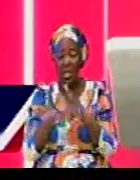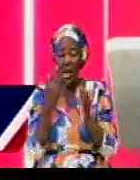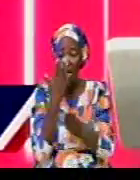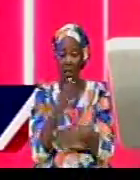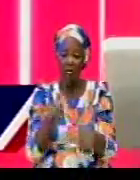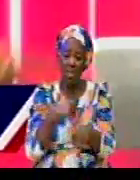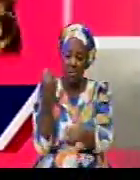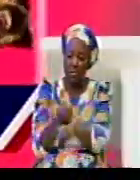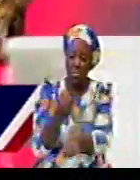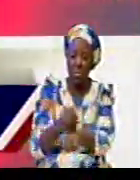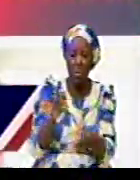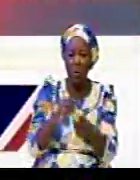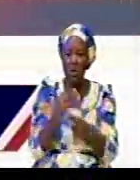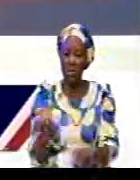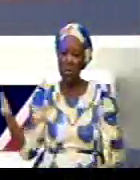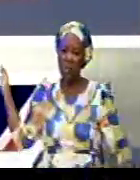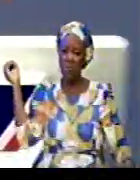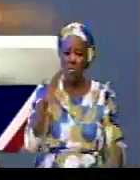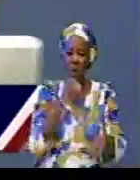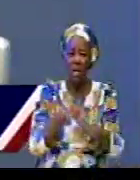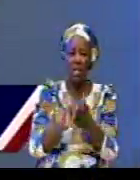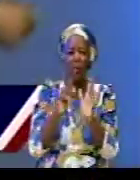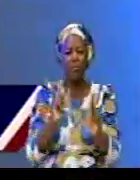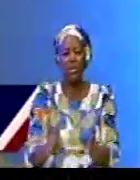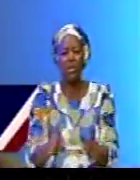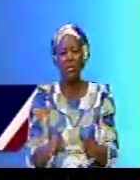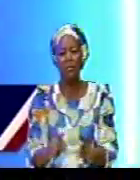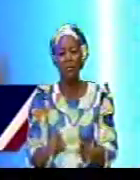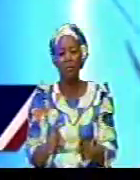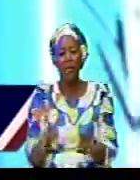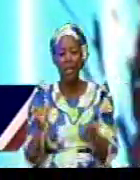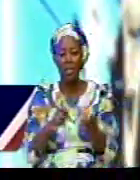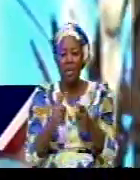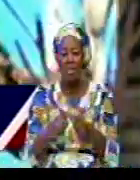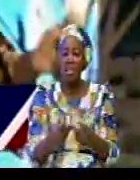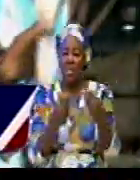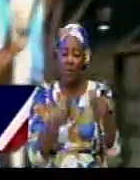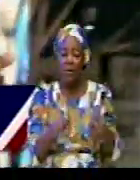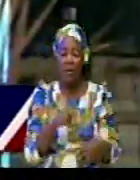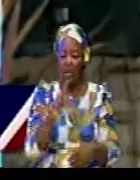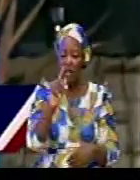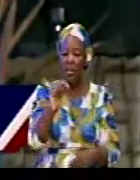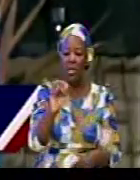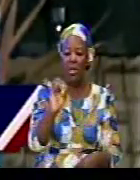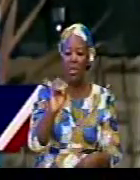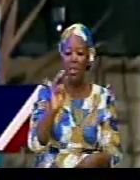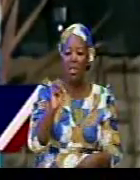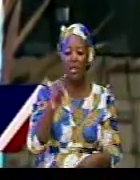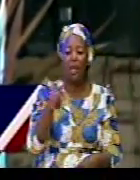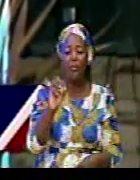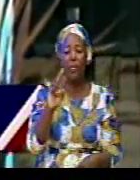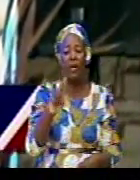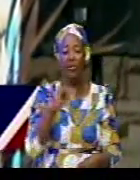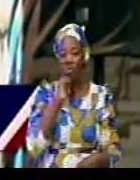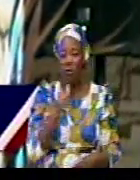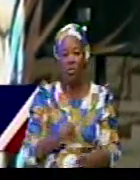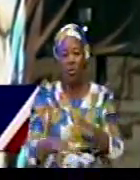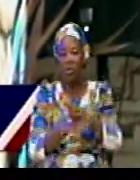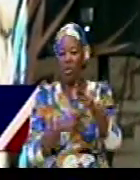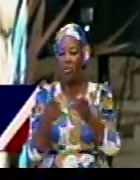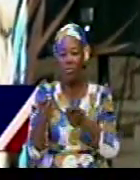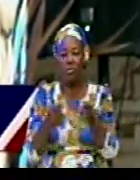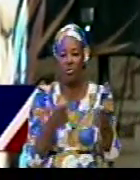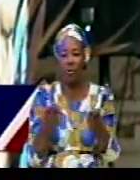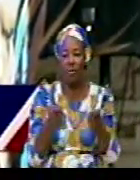angry. Whatever is in their hand, they throw or they smash. Excesses. The temper is not